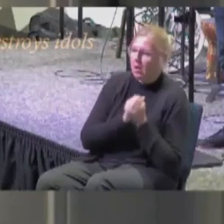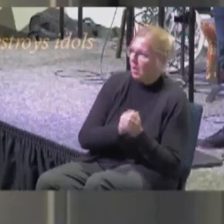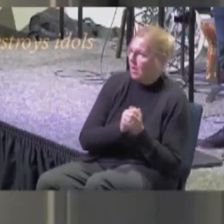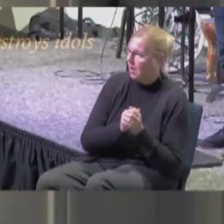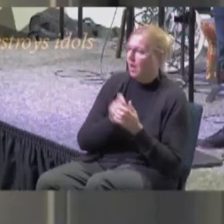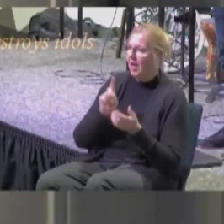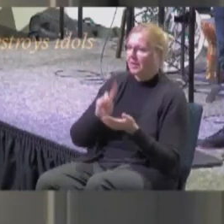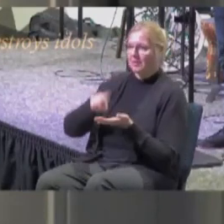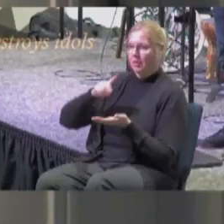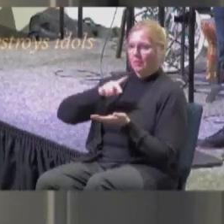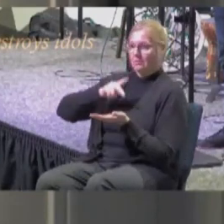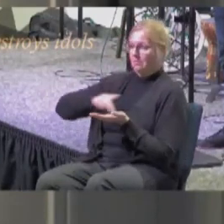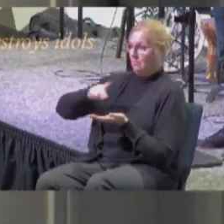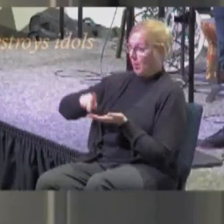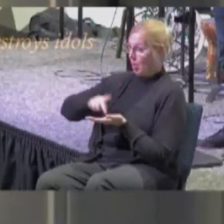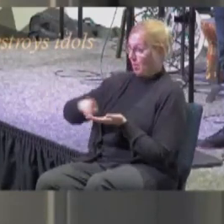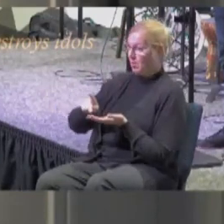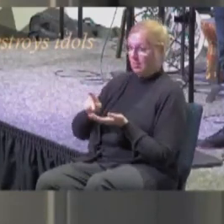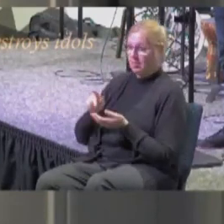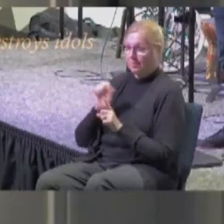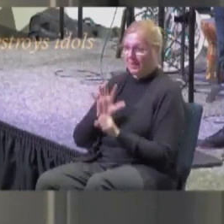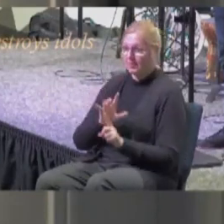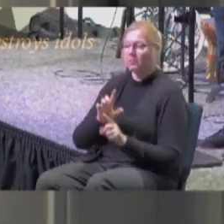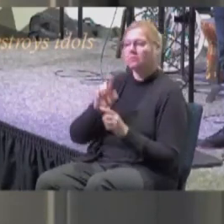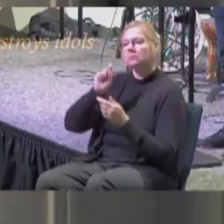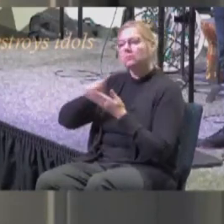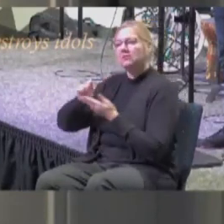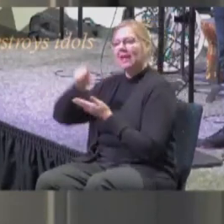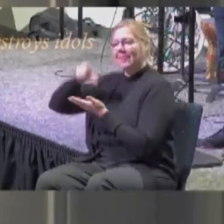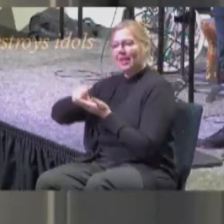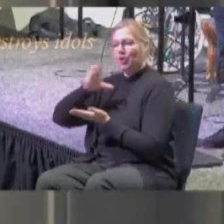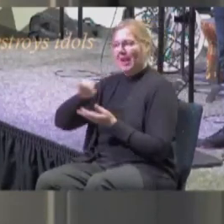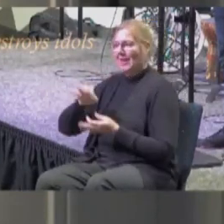Apostle Paul contrasted grammar and pneuma, letter and spirit.